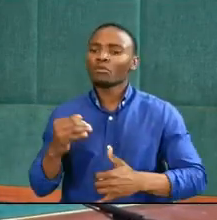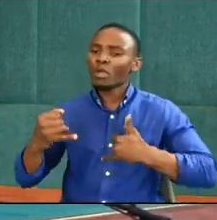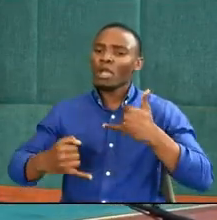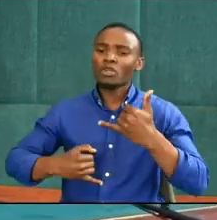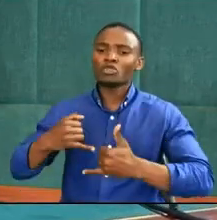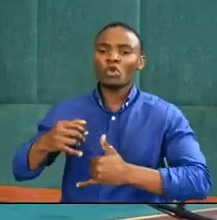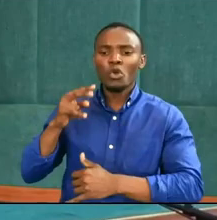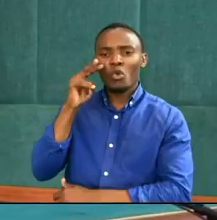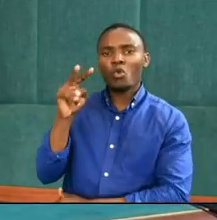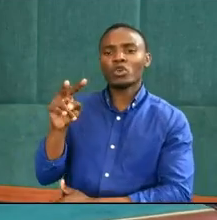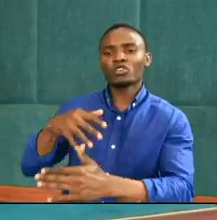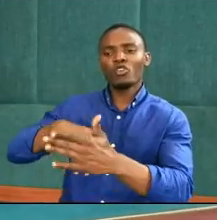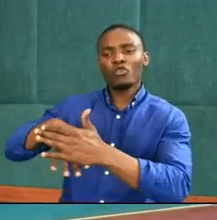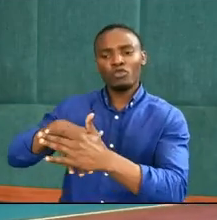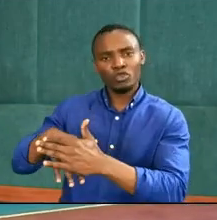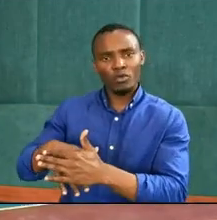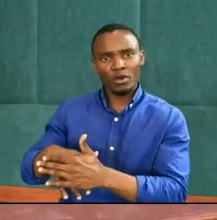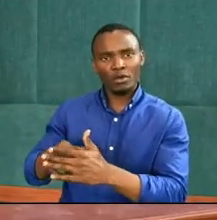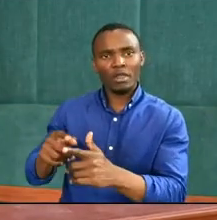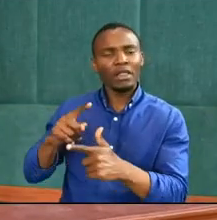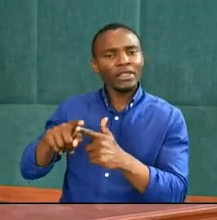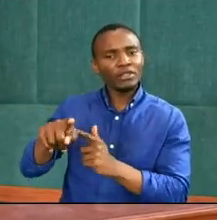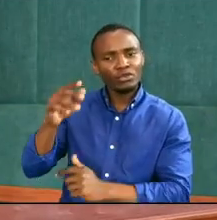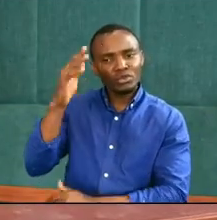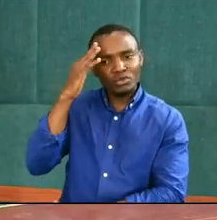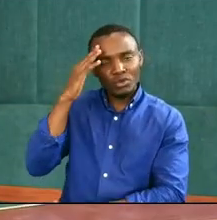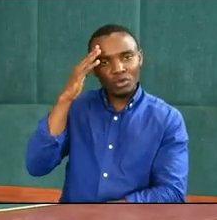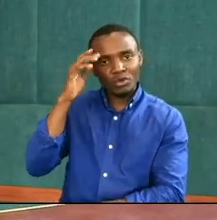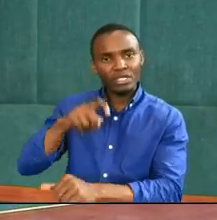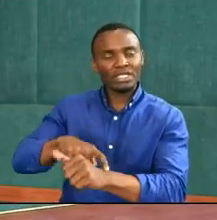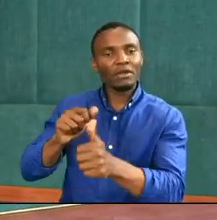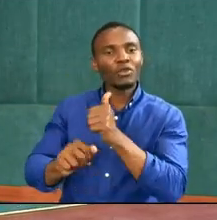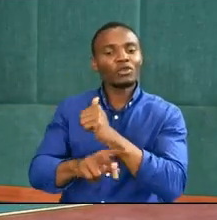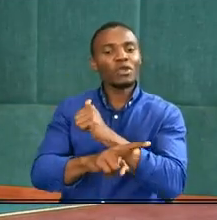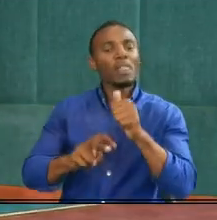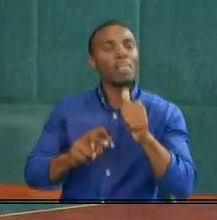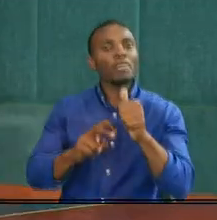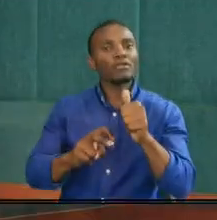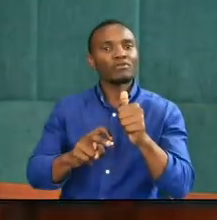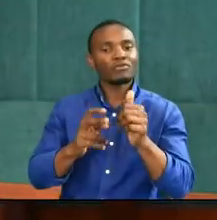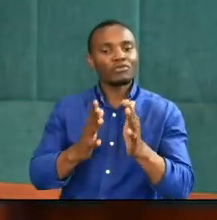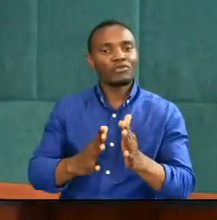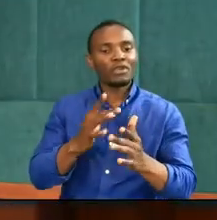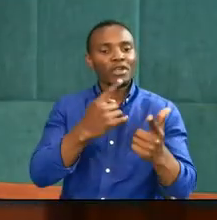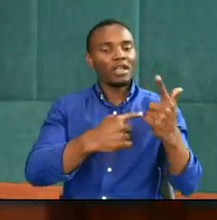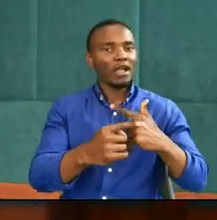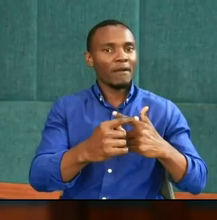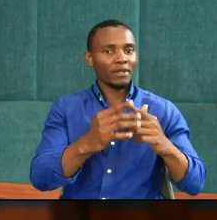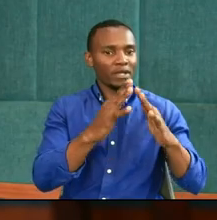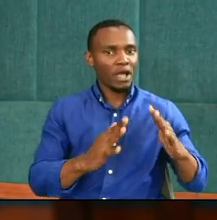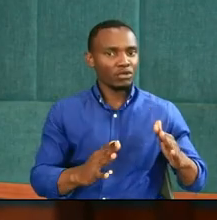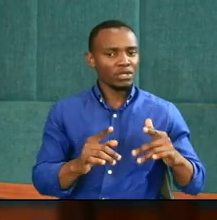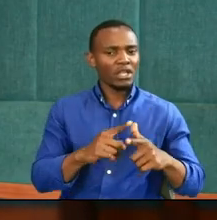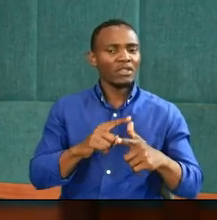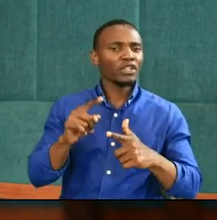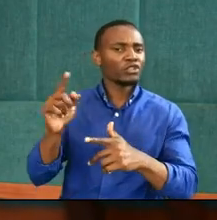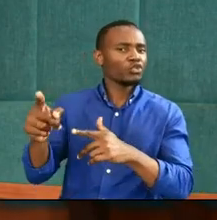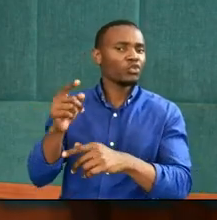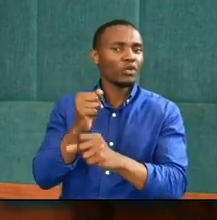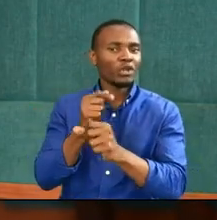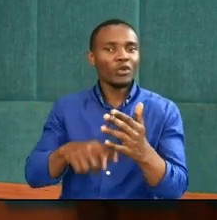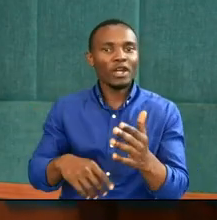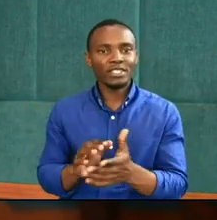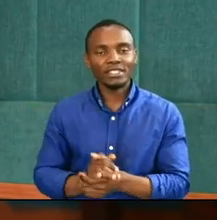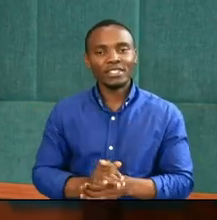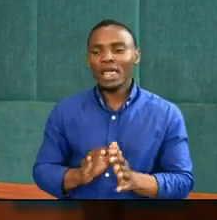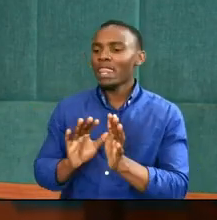enjoying yourself and you know what time the thief is coming, no matter what you are doing, watch the